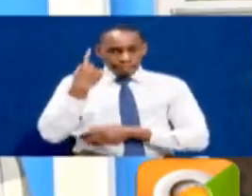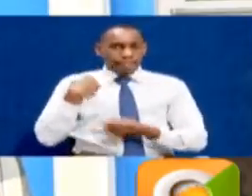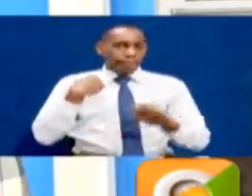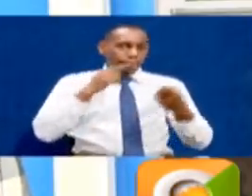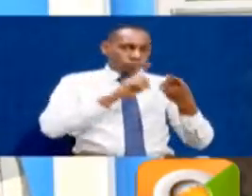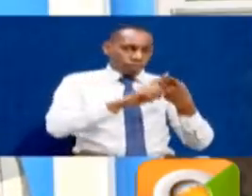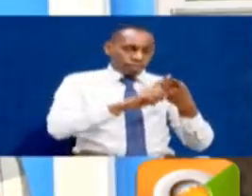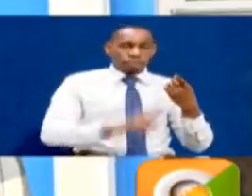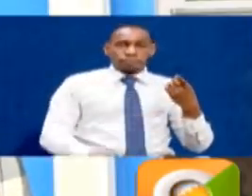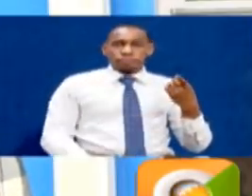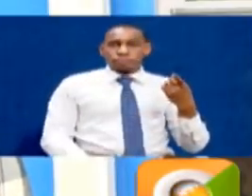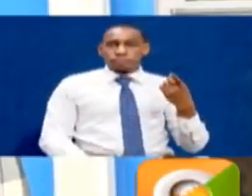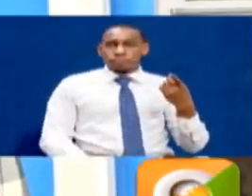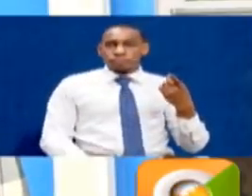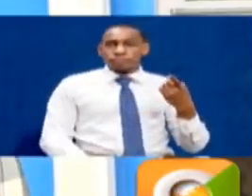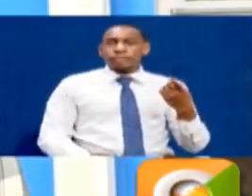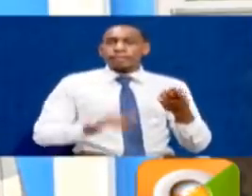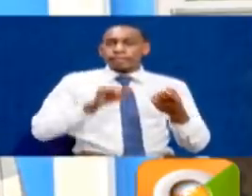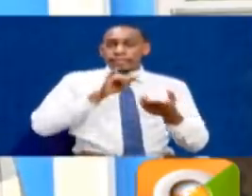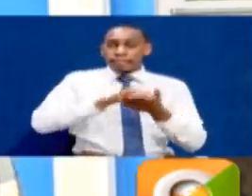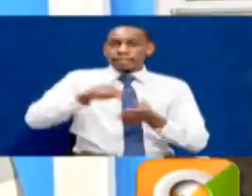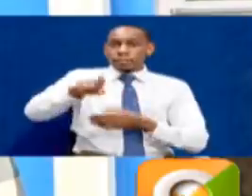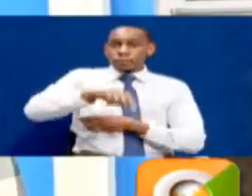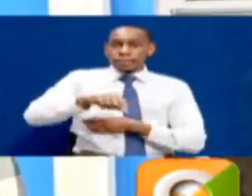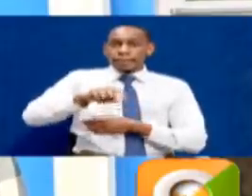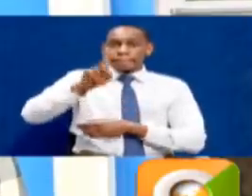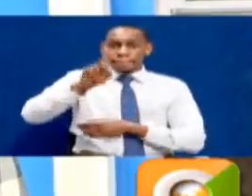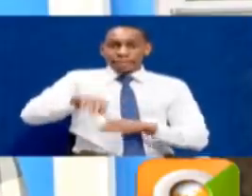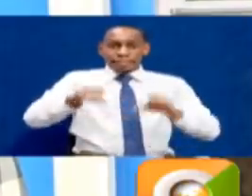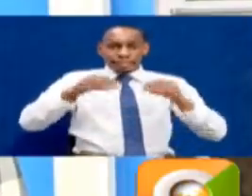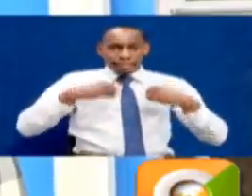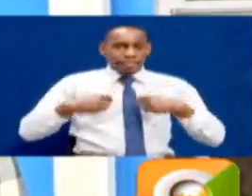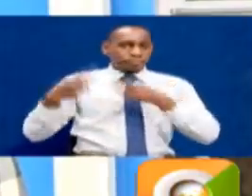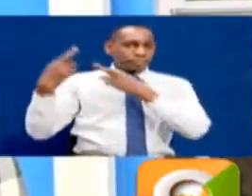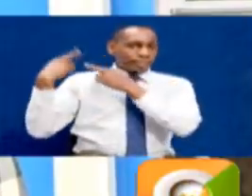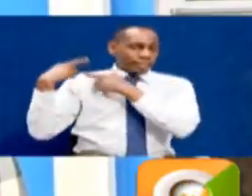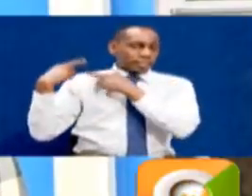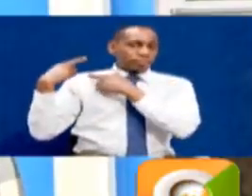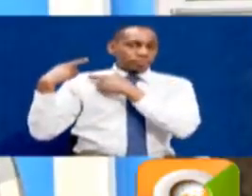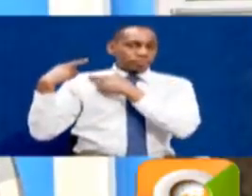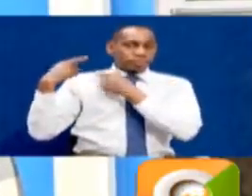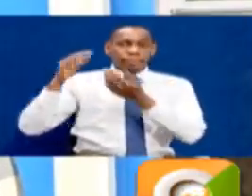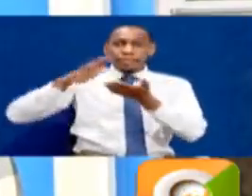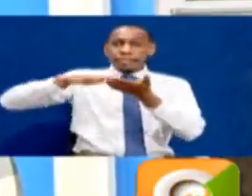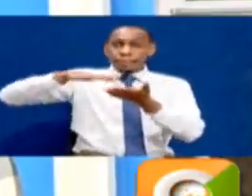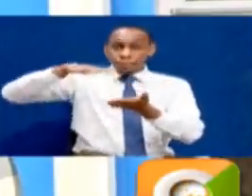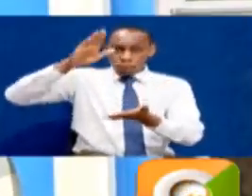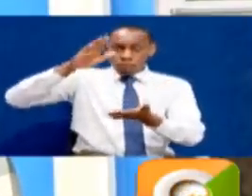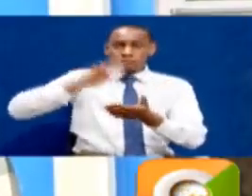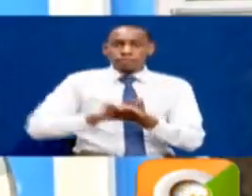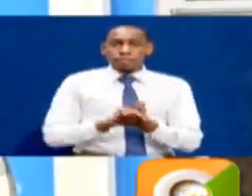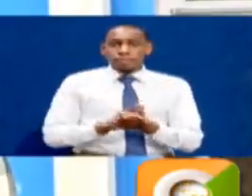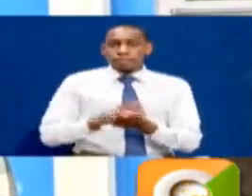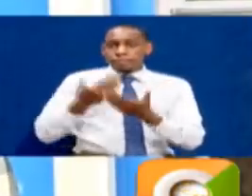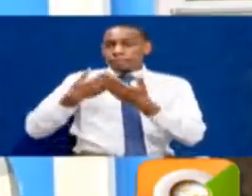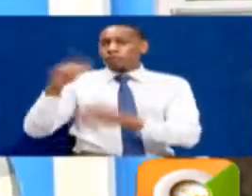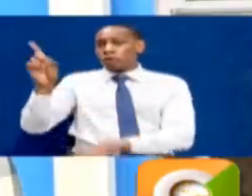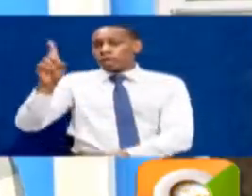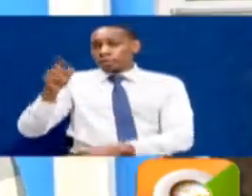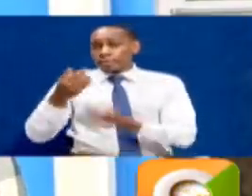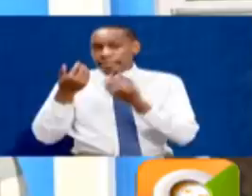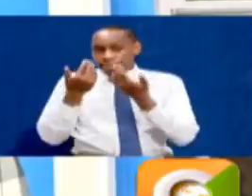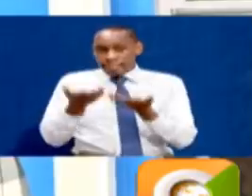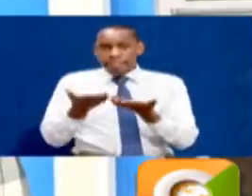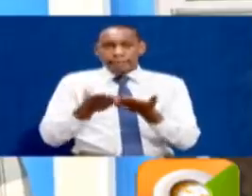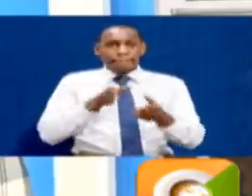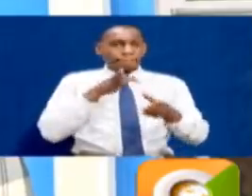one, we have to bear now the responsibility much more. It was Nairobi, now